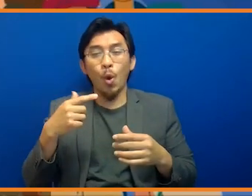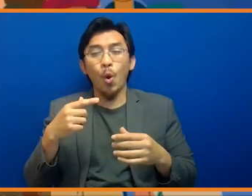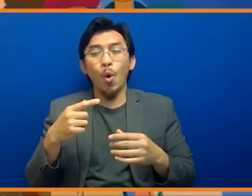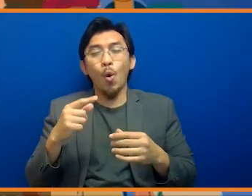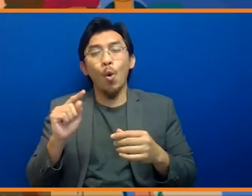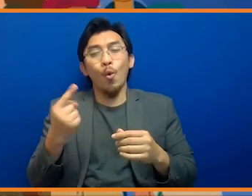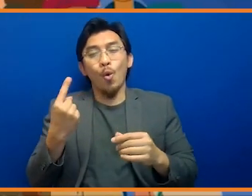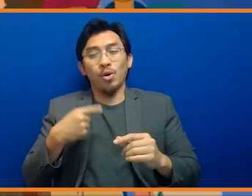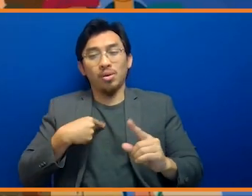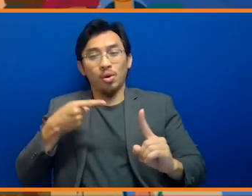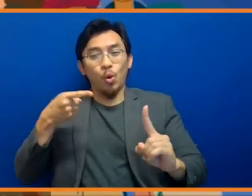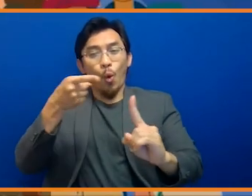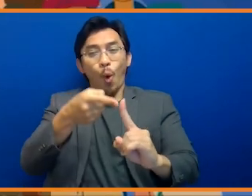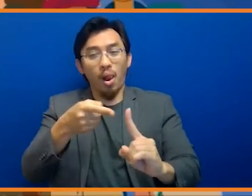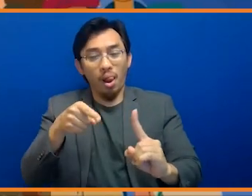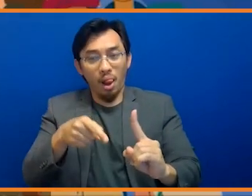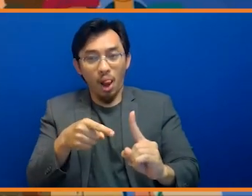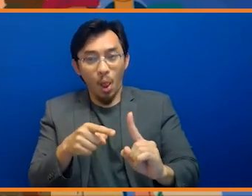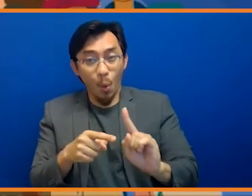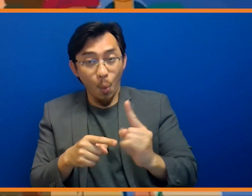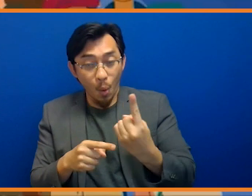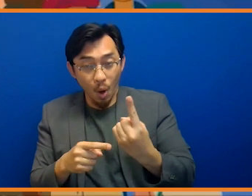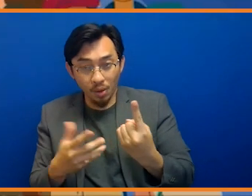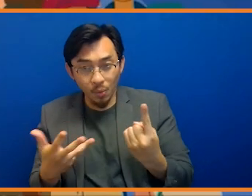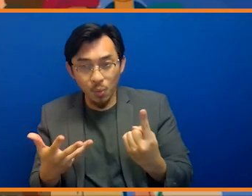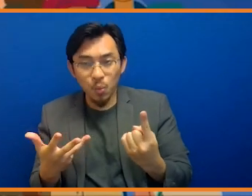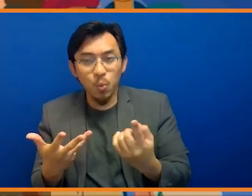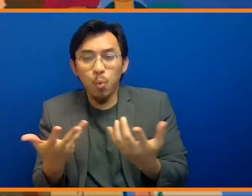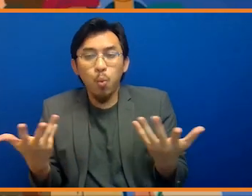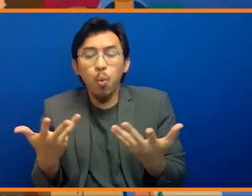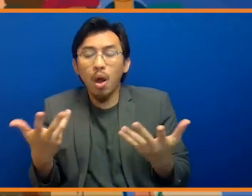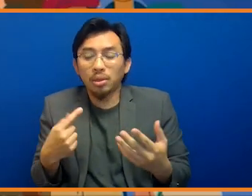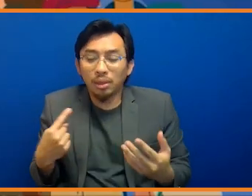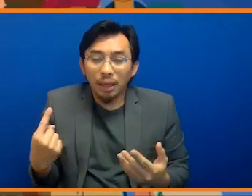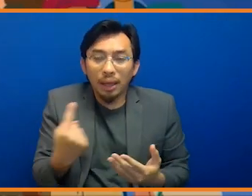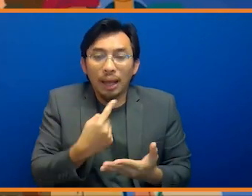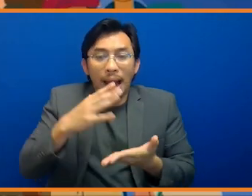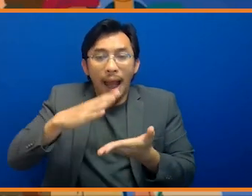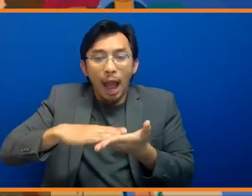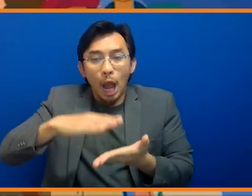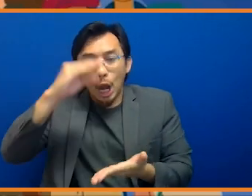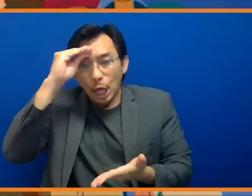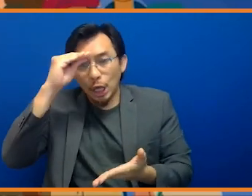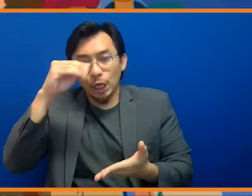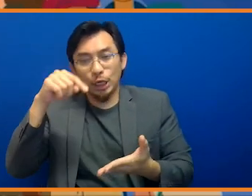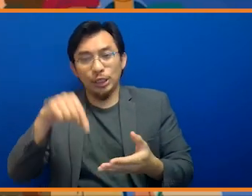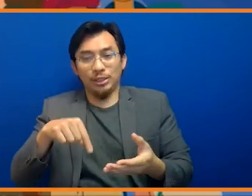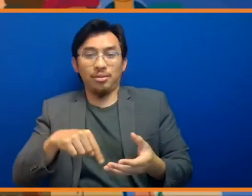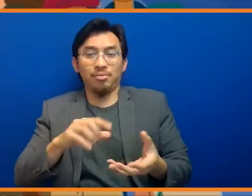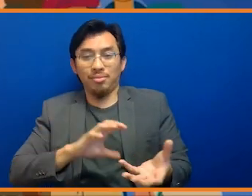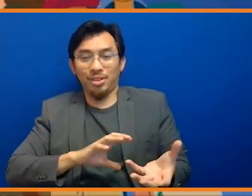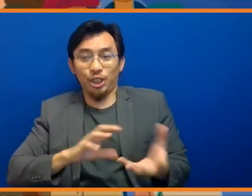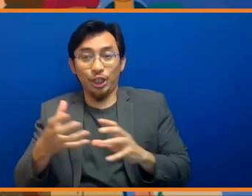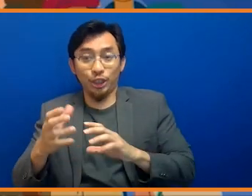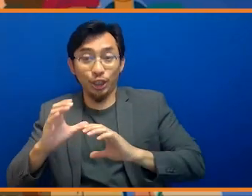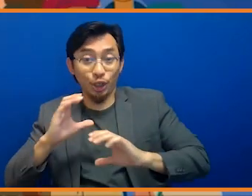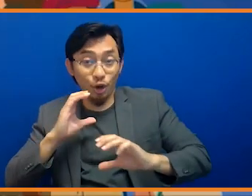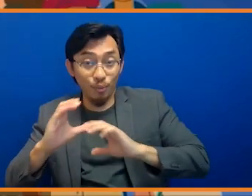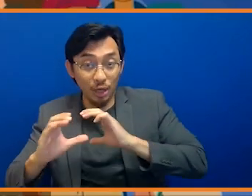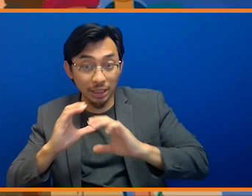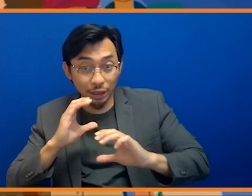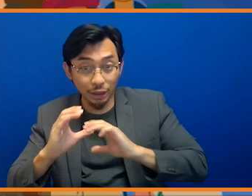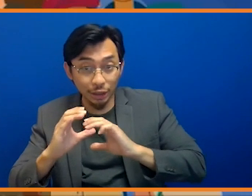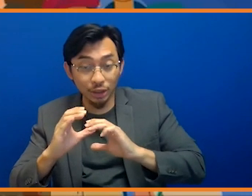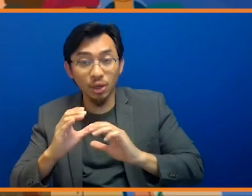beginning, our goal is only one. Is whatever we are learning this disaster, risk communication, disaster